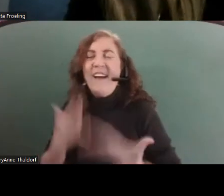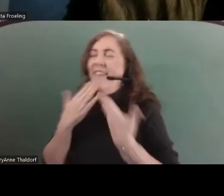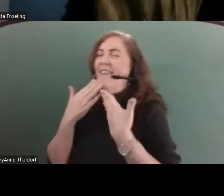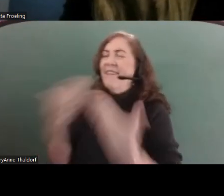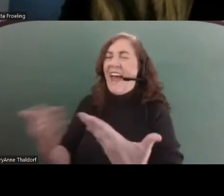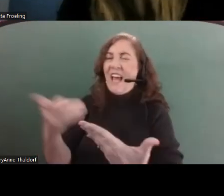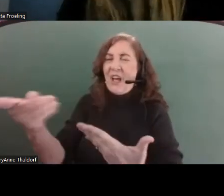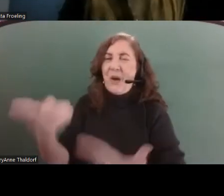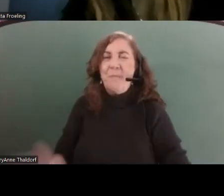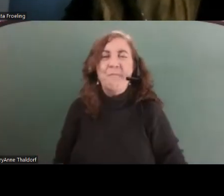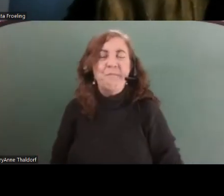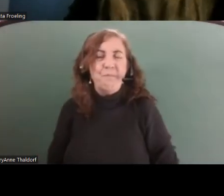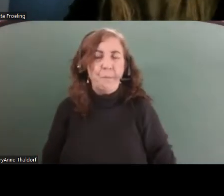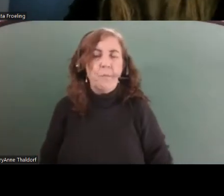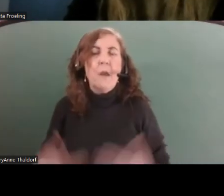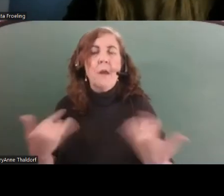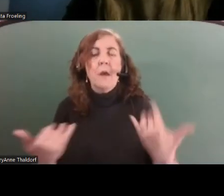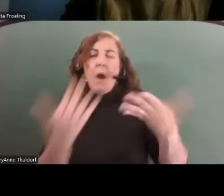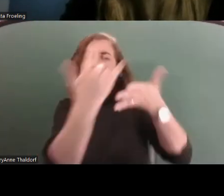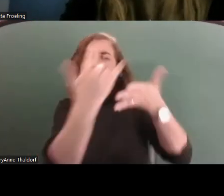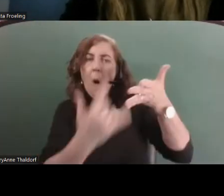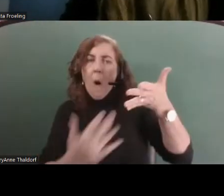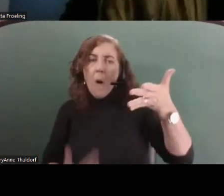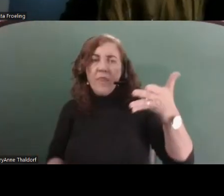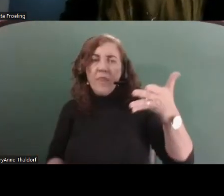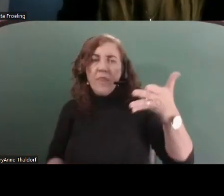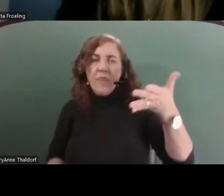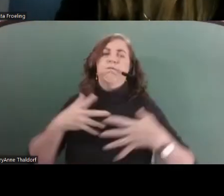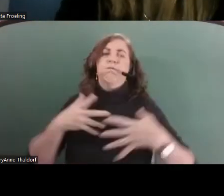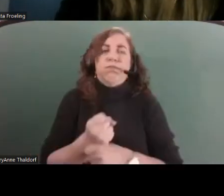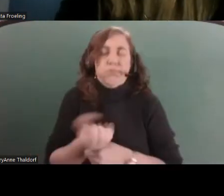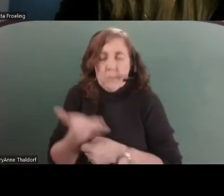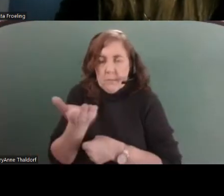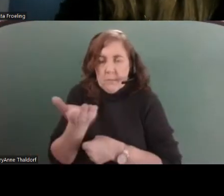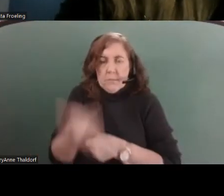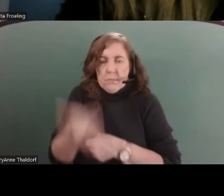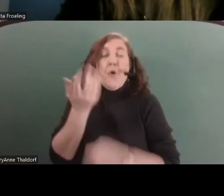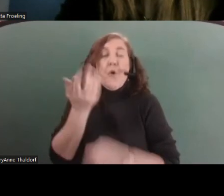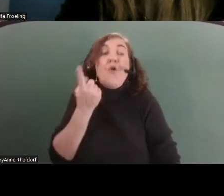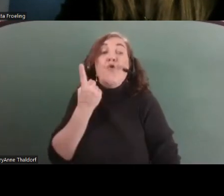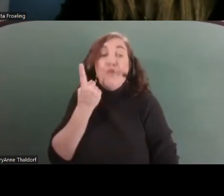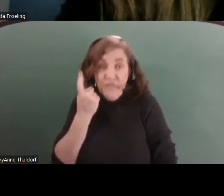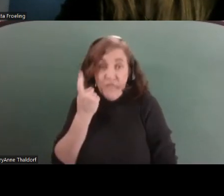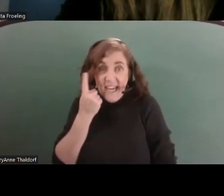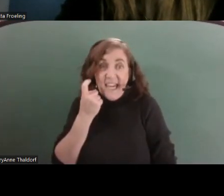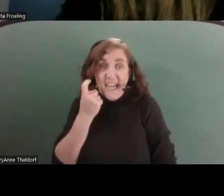Okay, so all this ends up in, this is a fairly recent